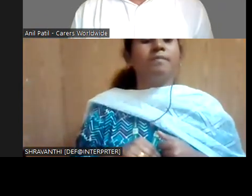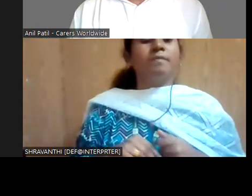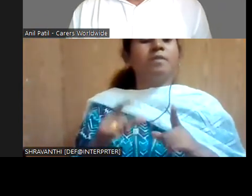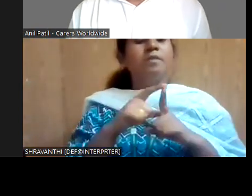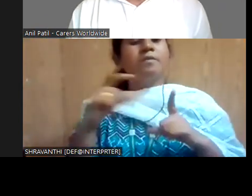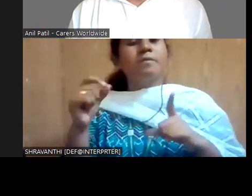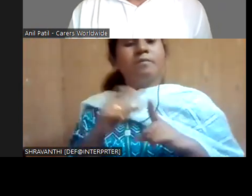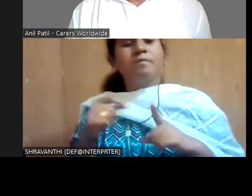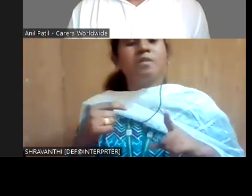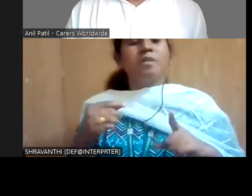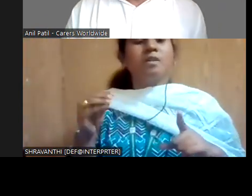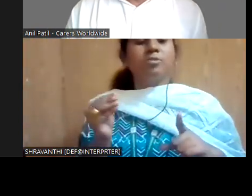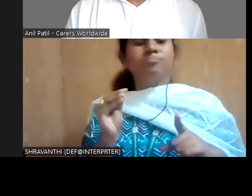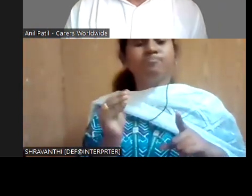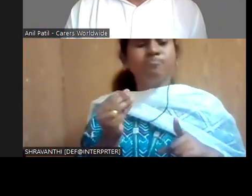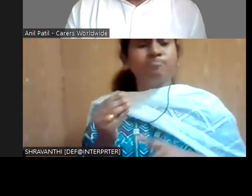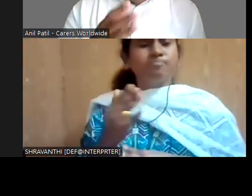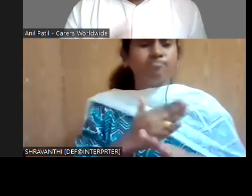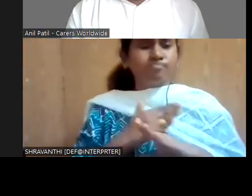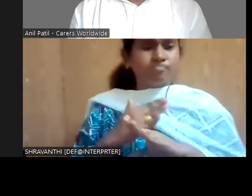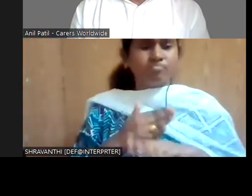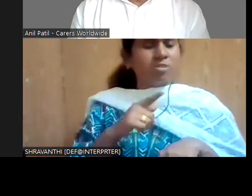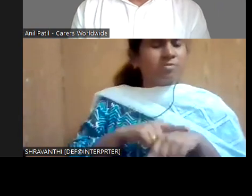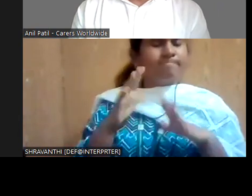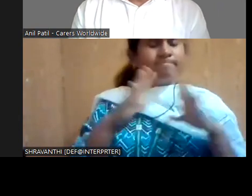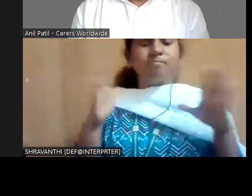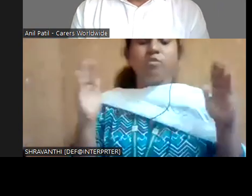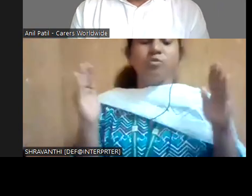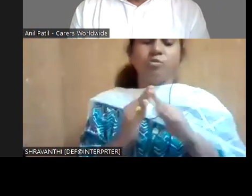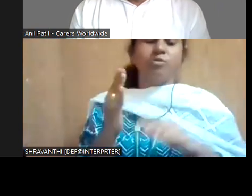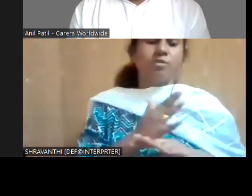me share a few thoughts on that. I won't take much time.